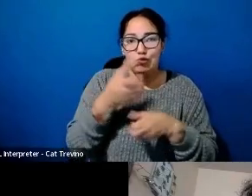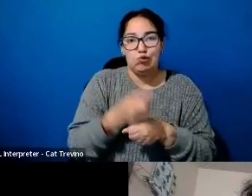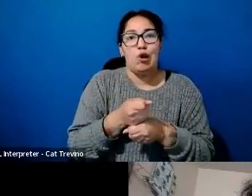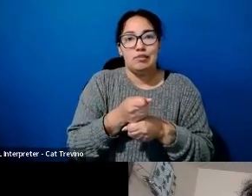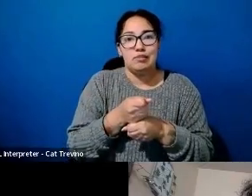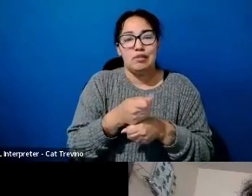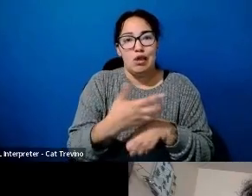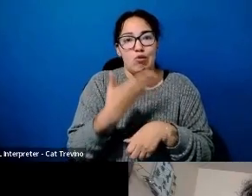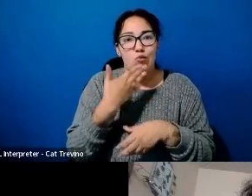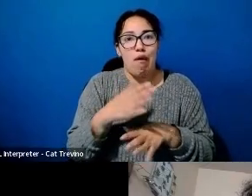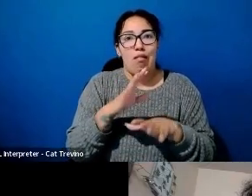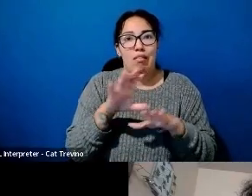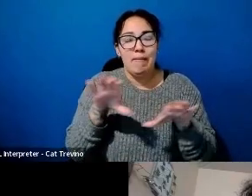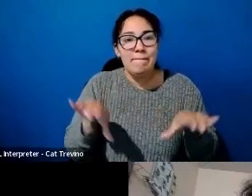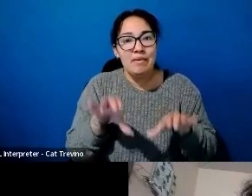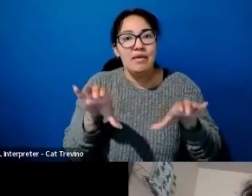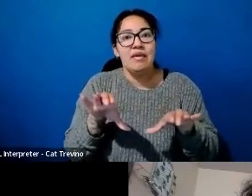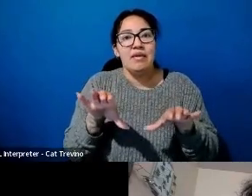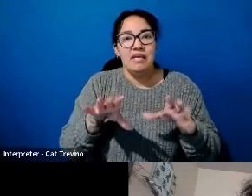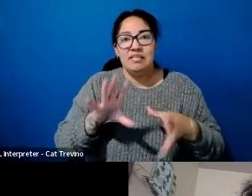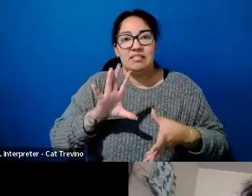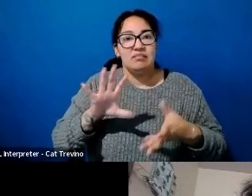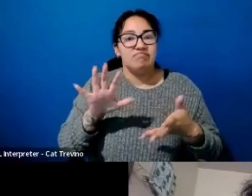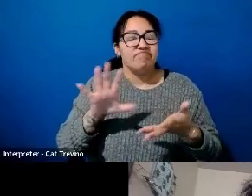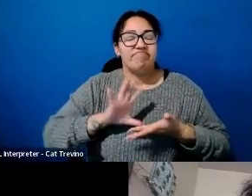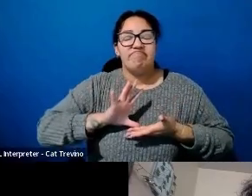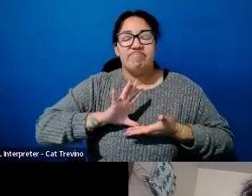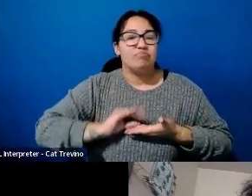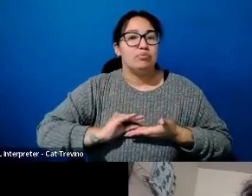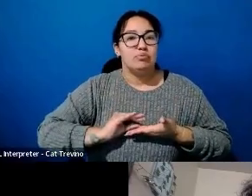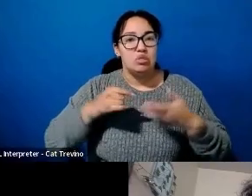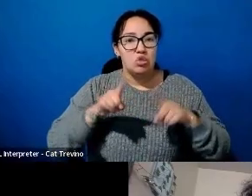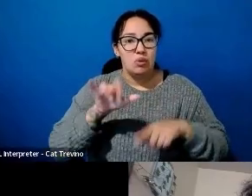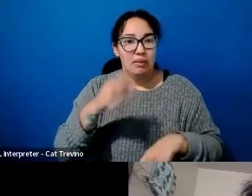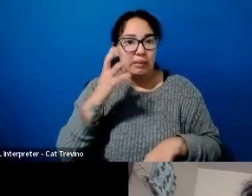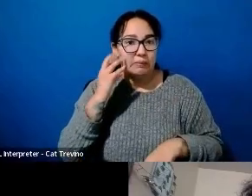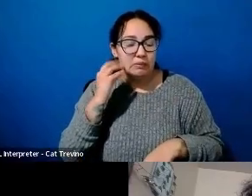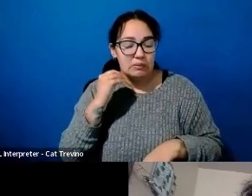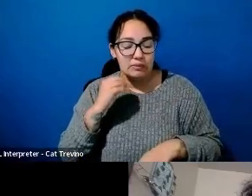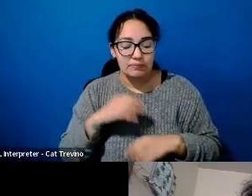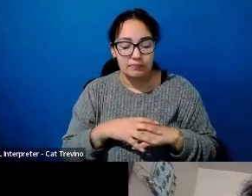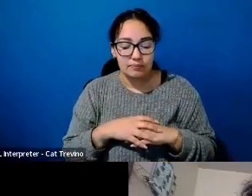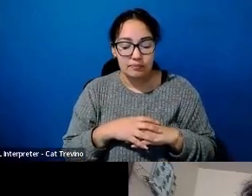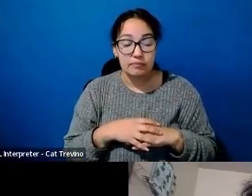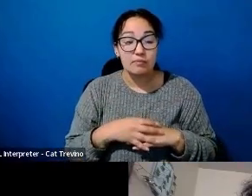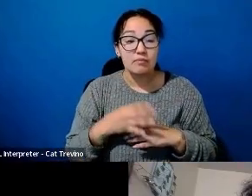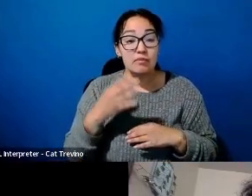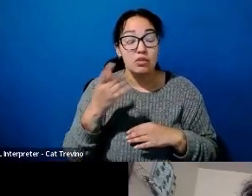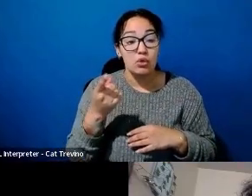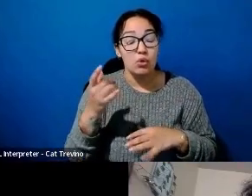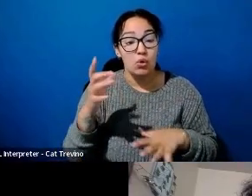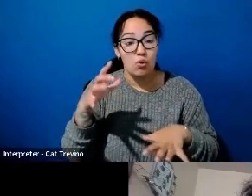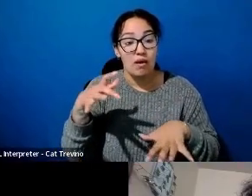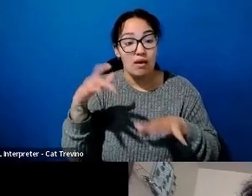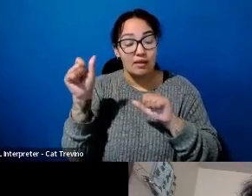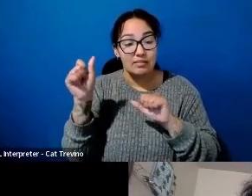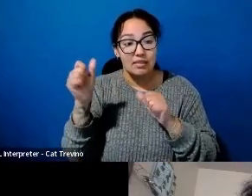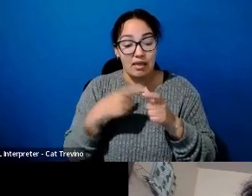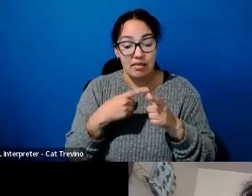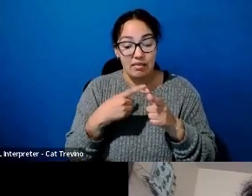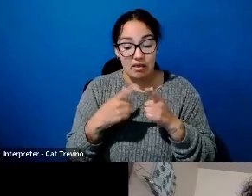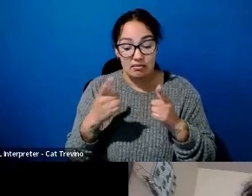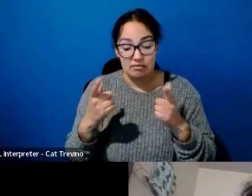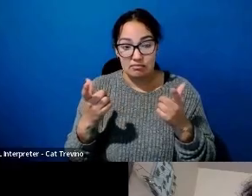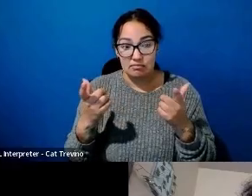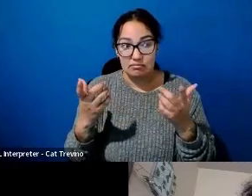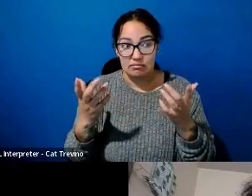is disseminated during the trafficking experience. And you exit and you really don't have